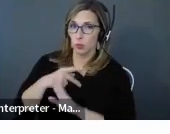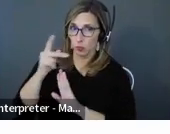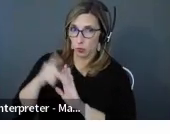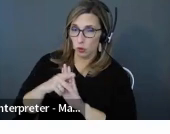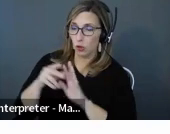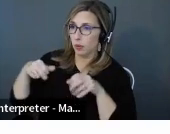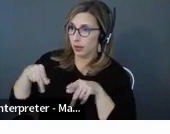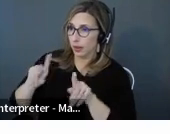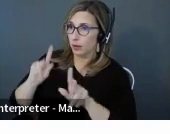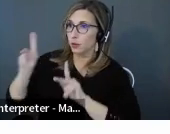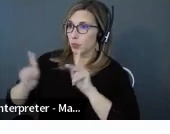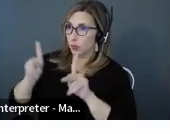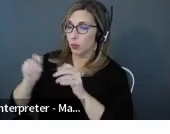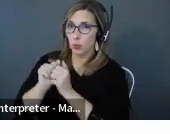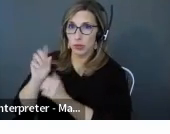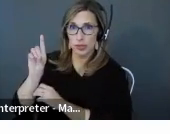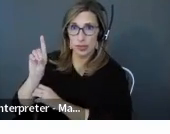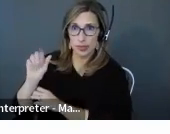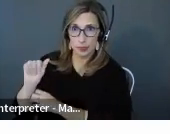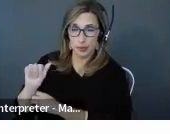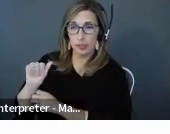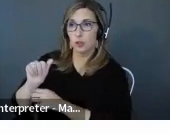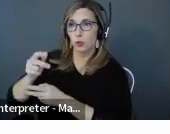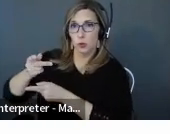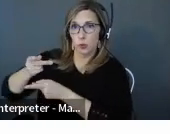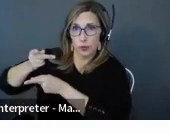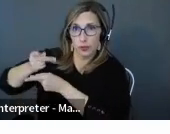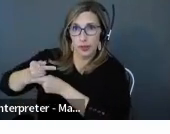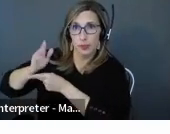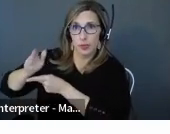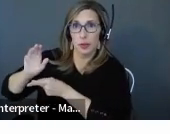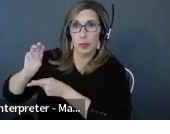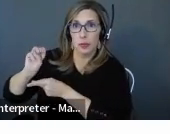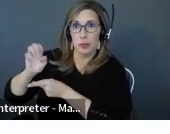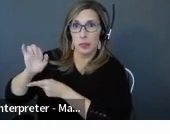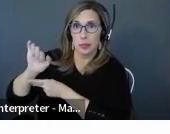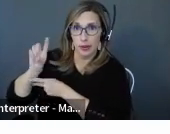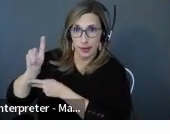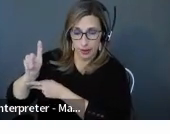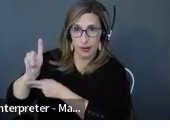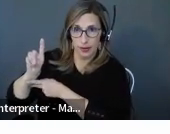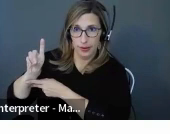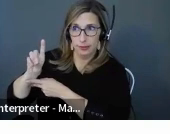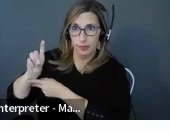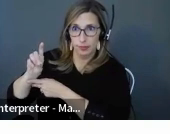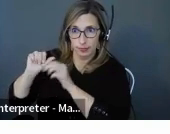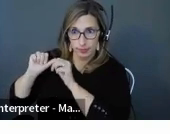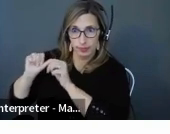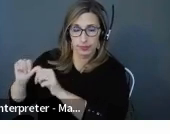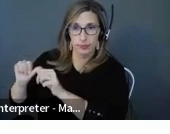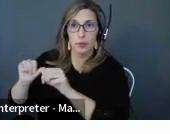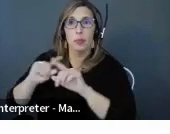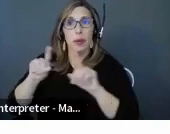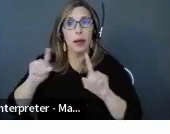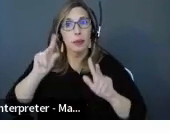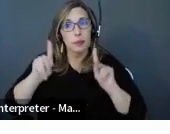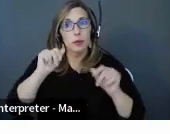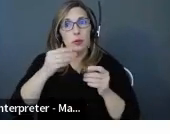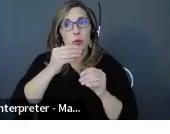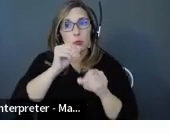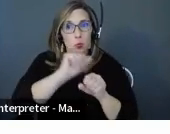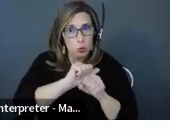to maintain their Medicaid or state plan benefits, enabling people to earn more